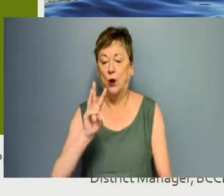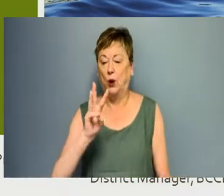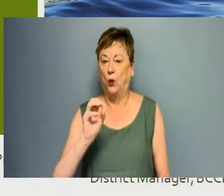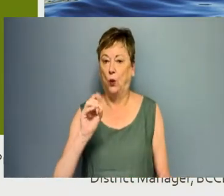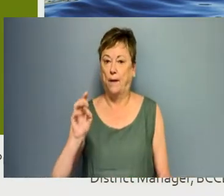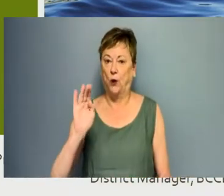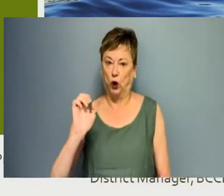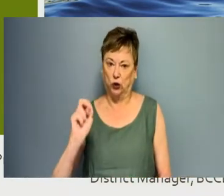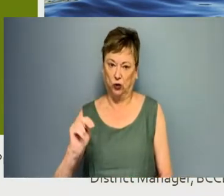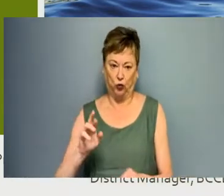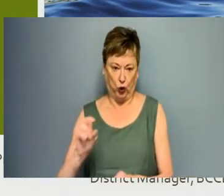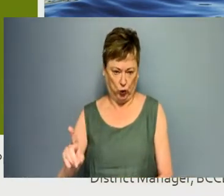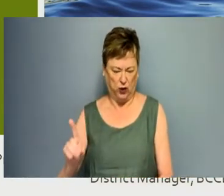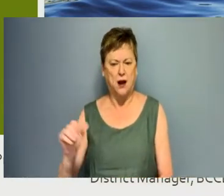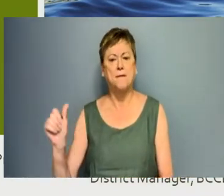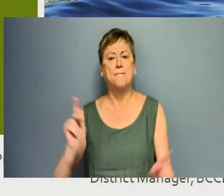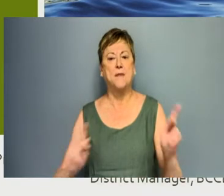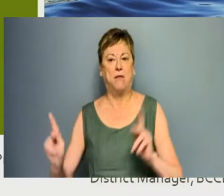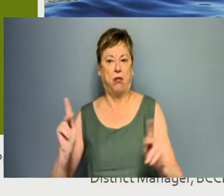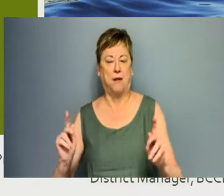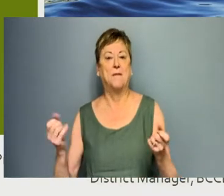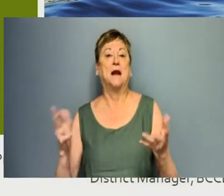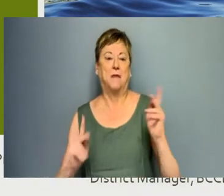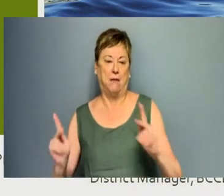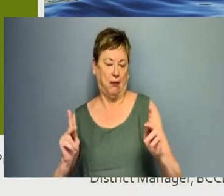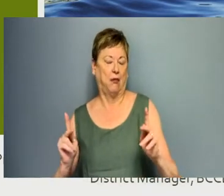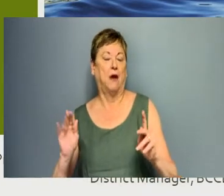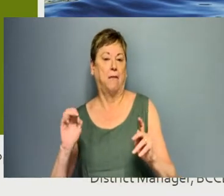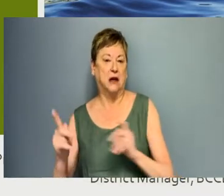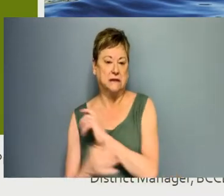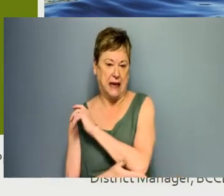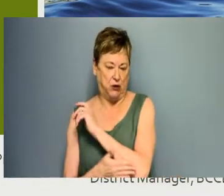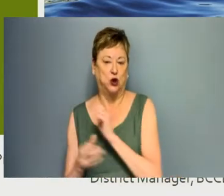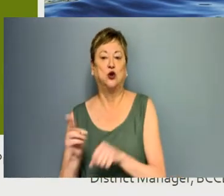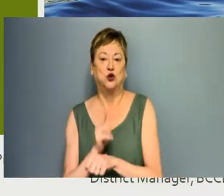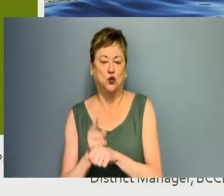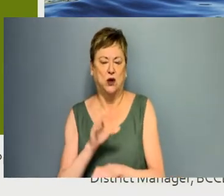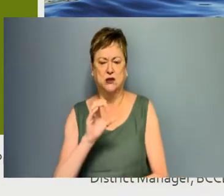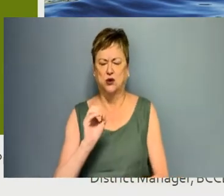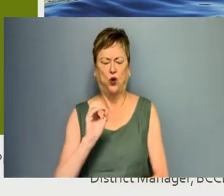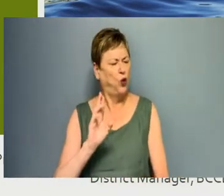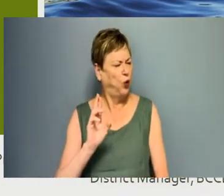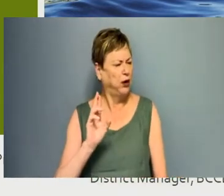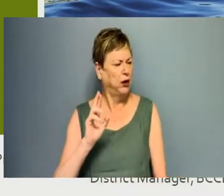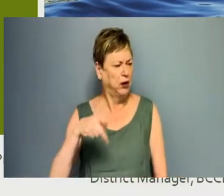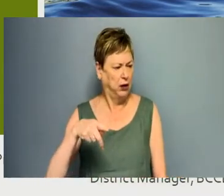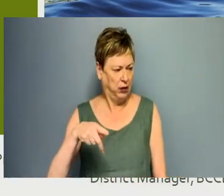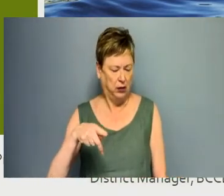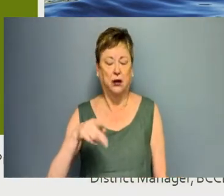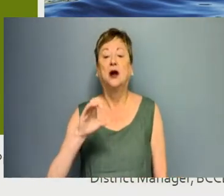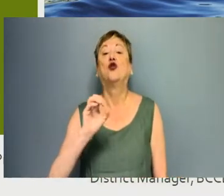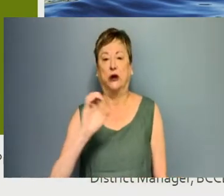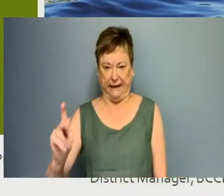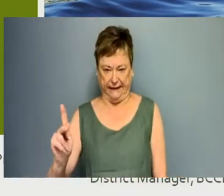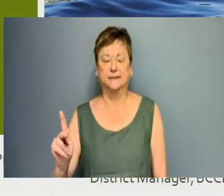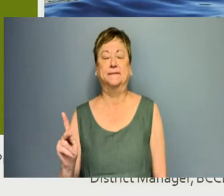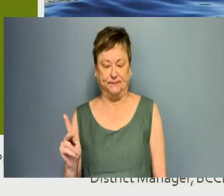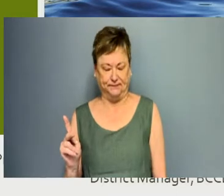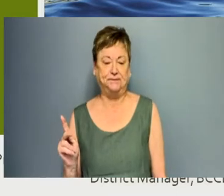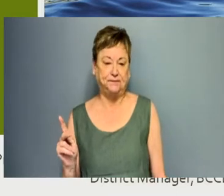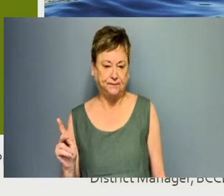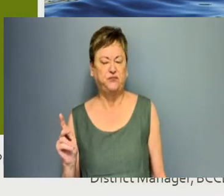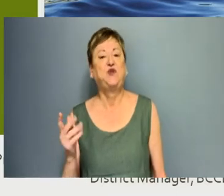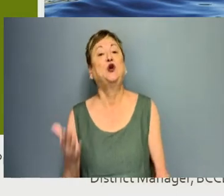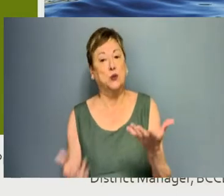for those people who we know, many people in Bucks County utilize Core Creek and utilize the lake, so there will be